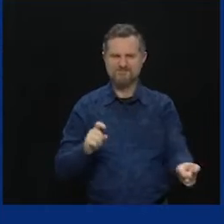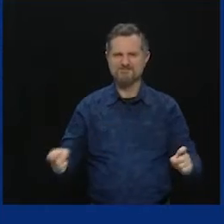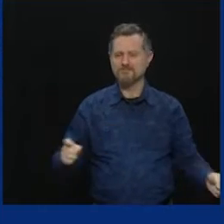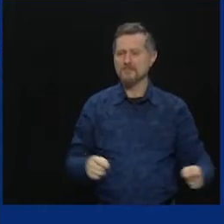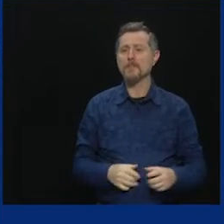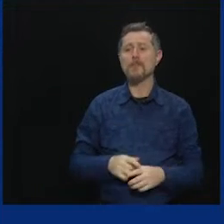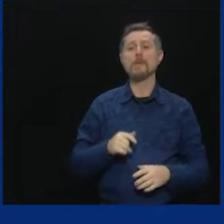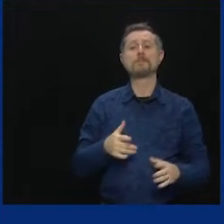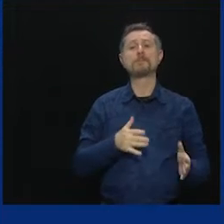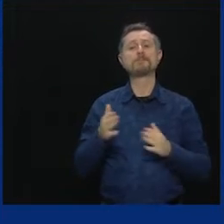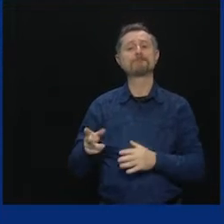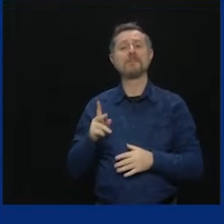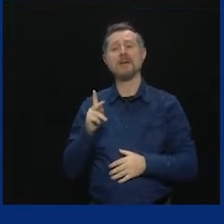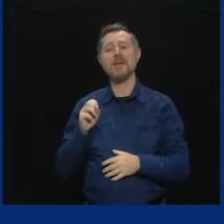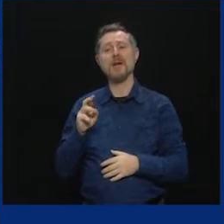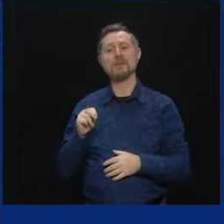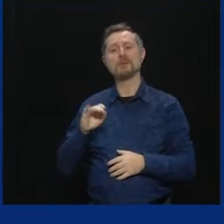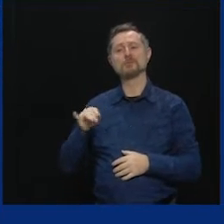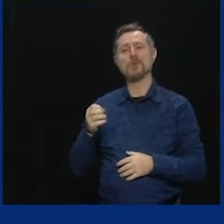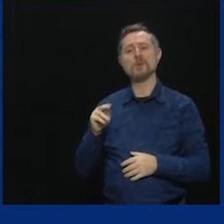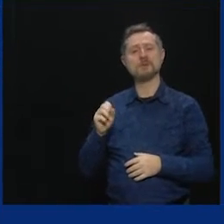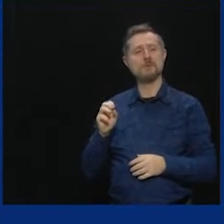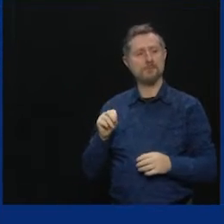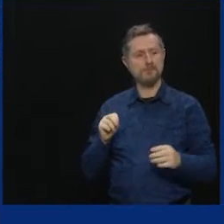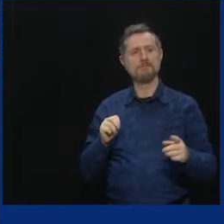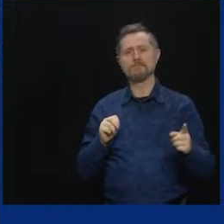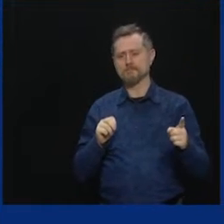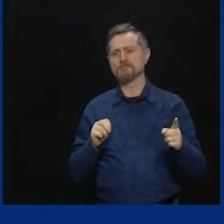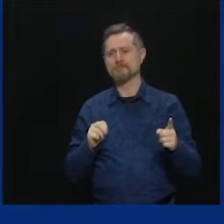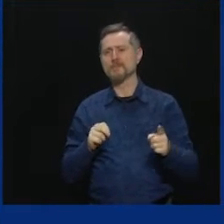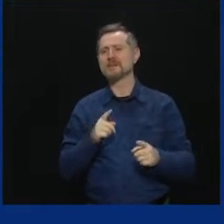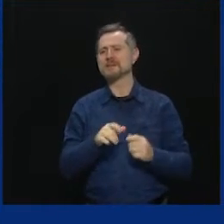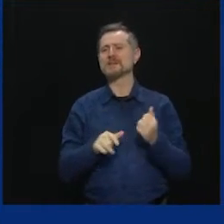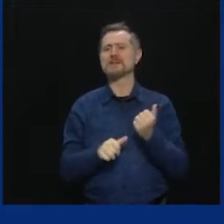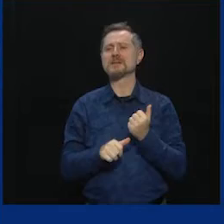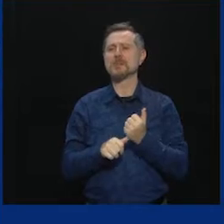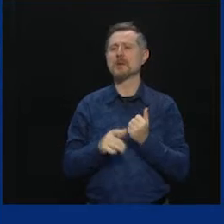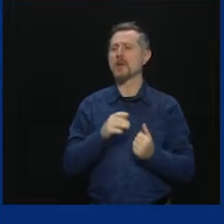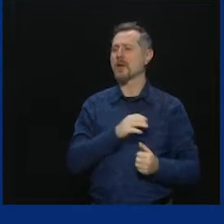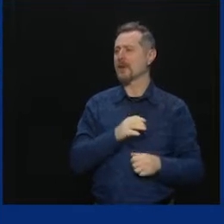Ken Jenkins is here, our deputy county executive is here.